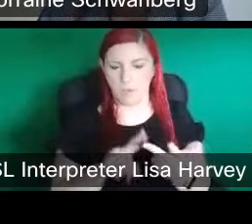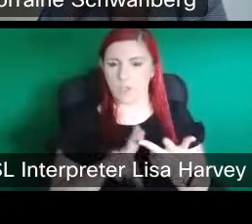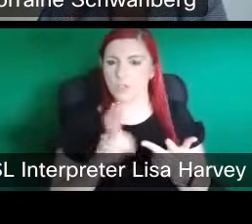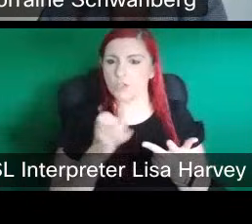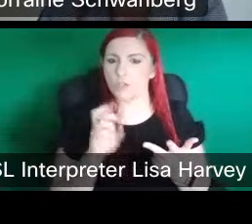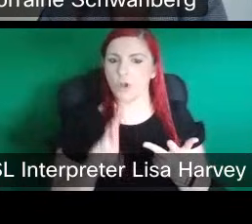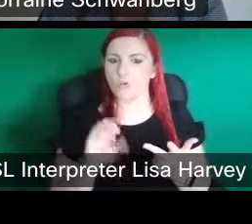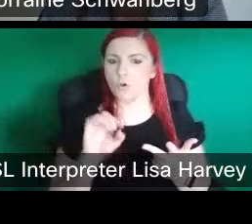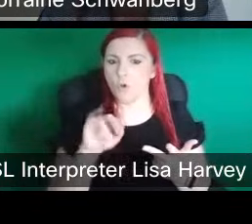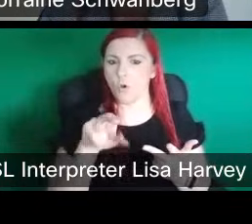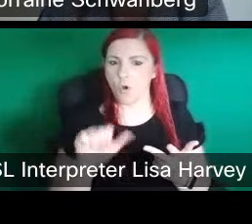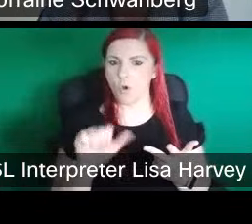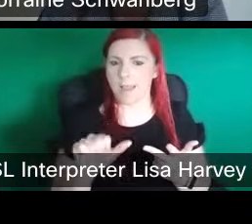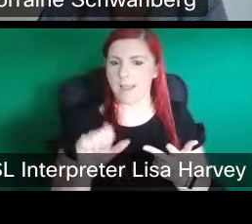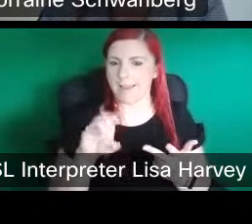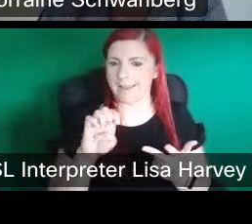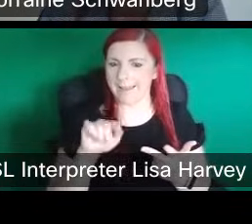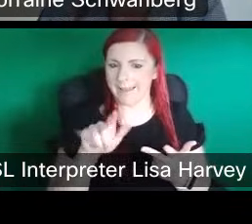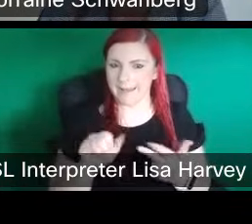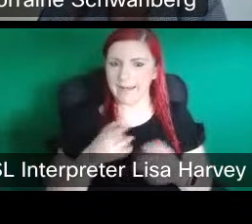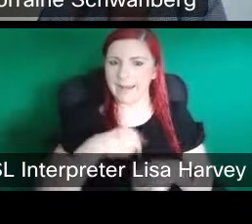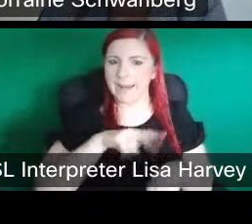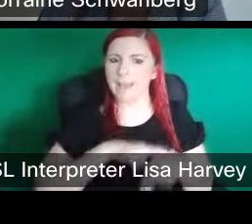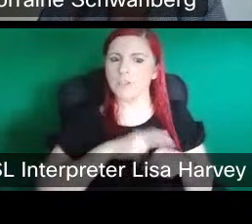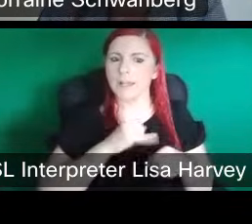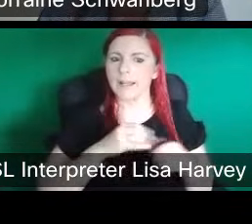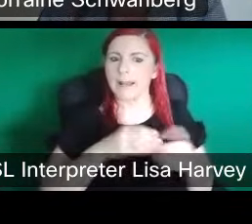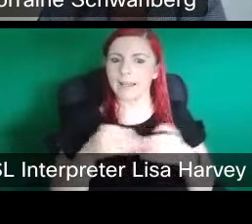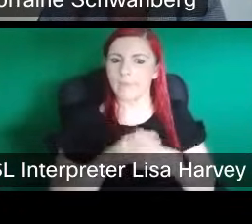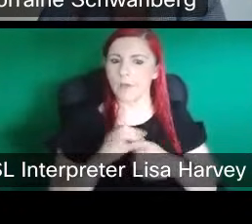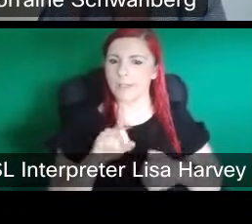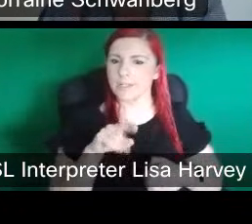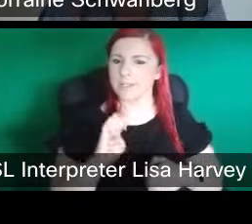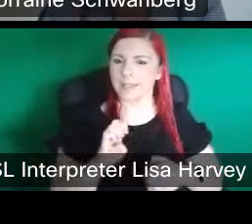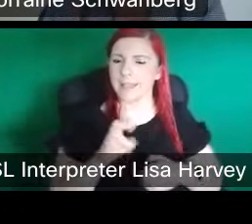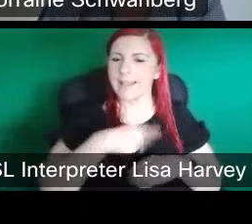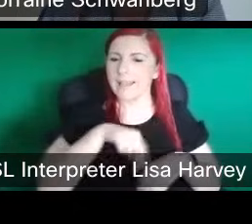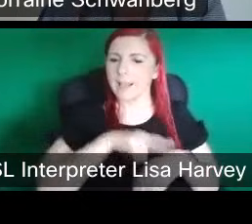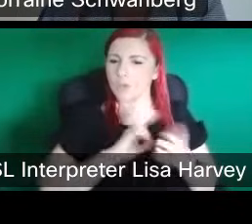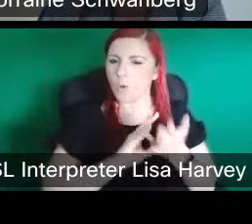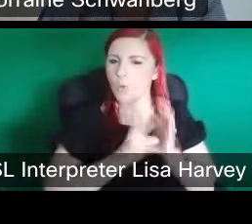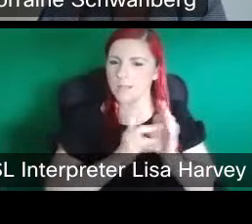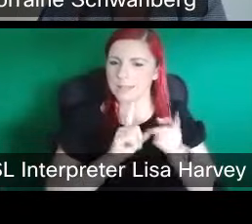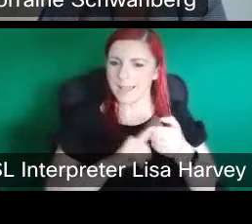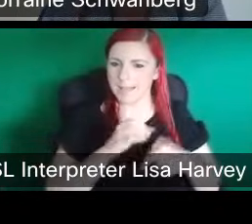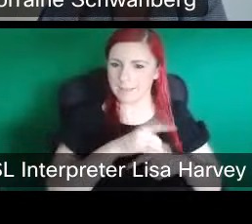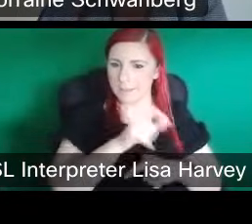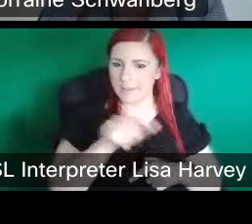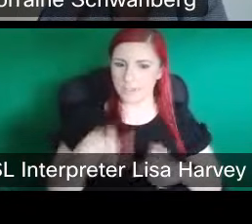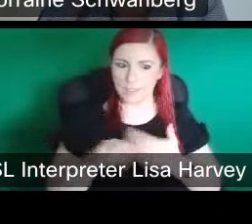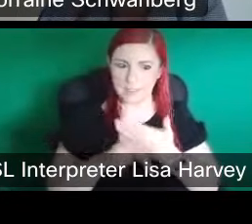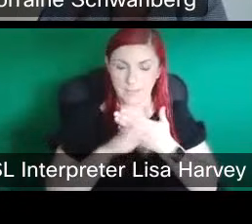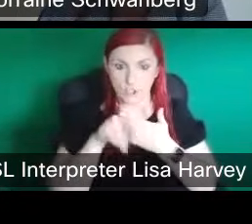Healy, National Clinical Lead for HSE National Quality and Patient Safety, who's really been spearheading this piece of